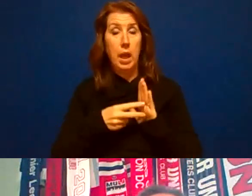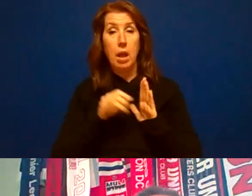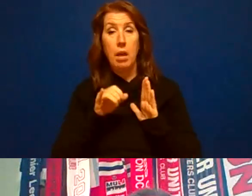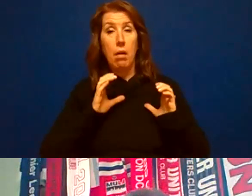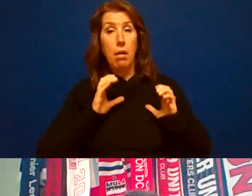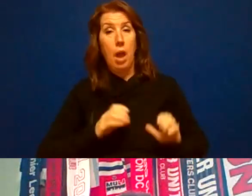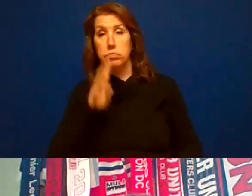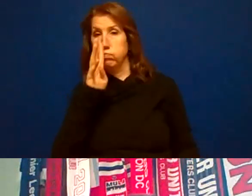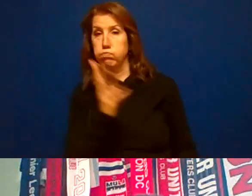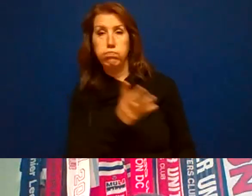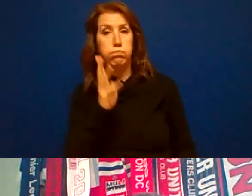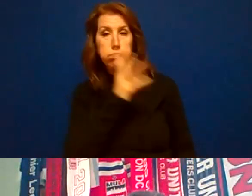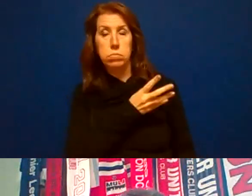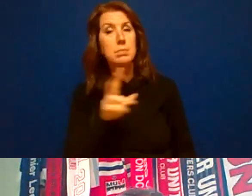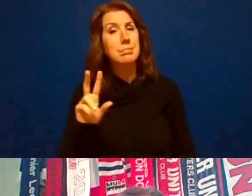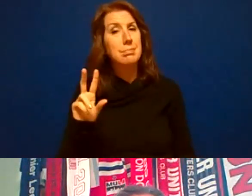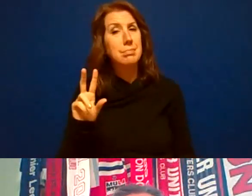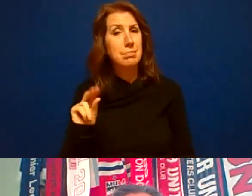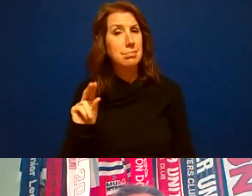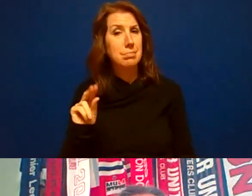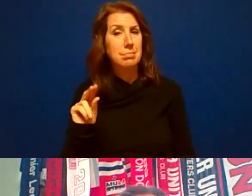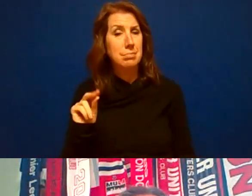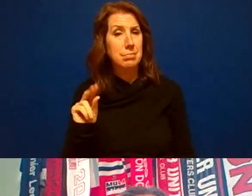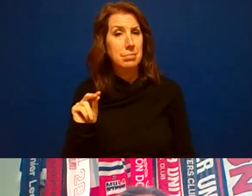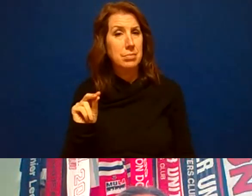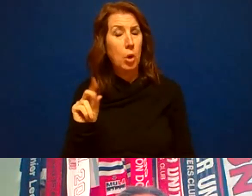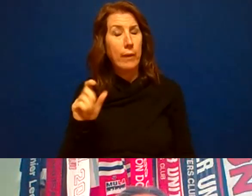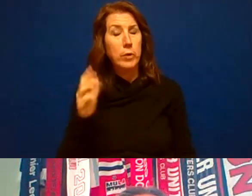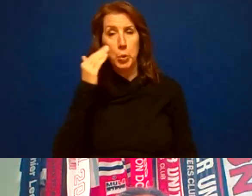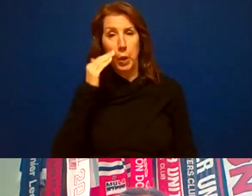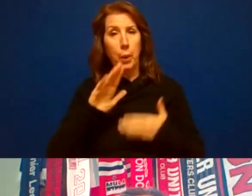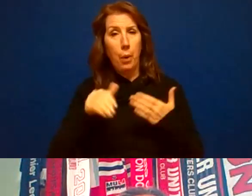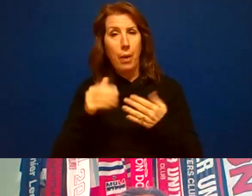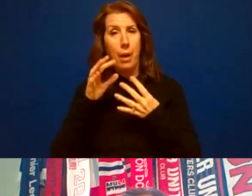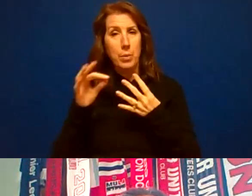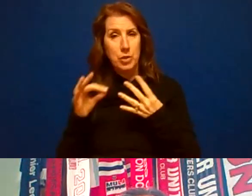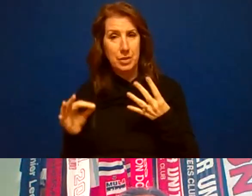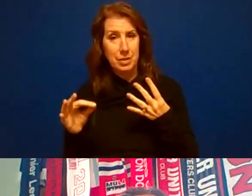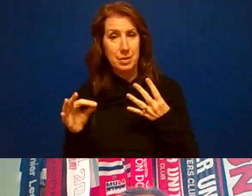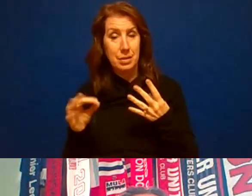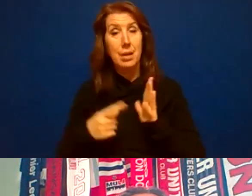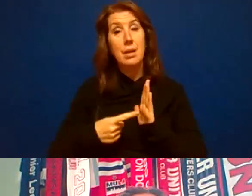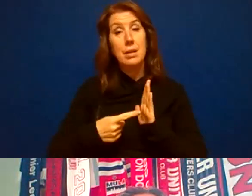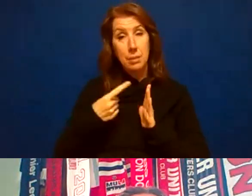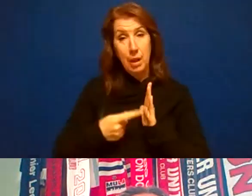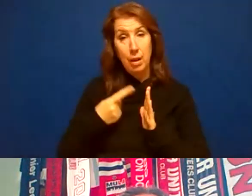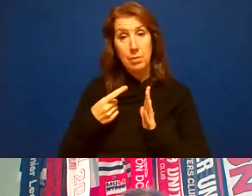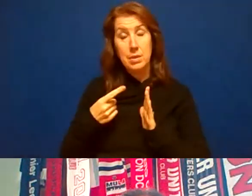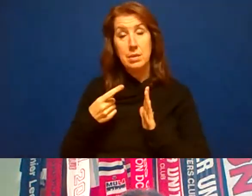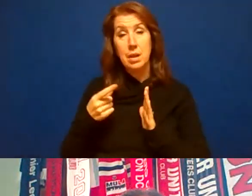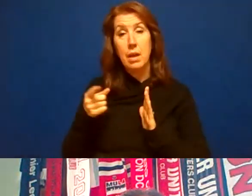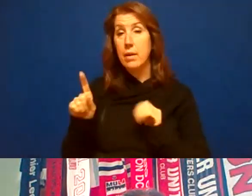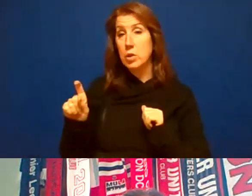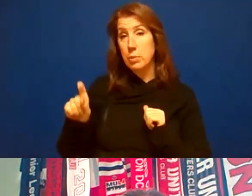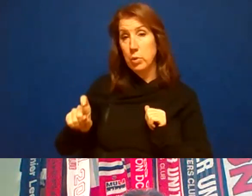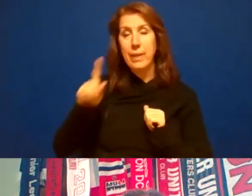ignore and not keep yourself informed about what the options are. You know, in some cases they are supposed to, and I think this is really